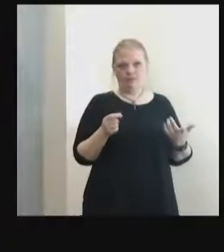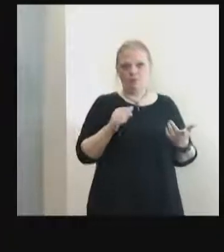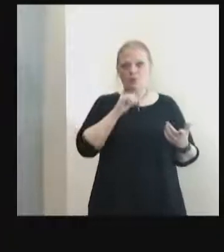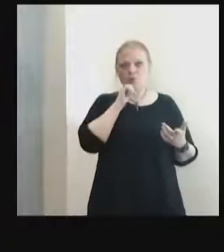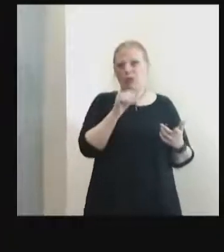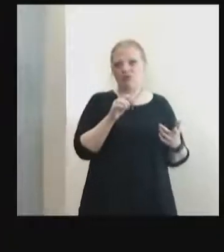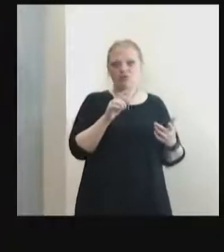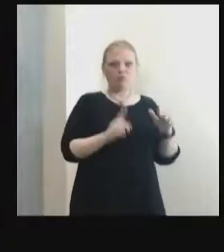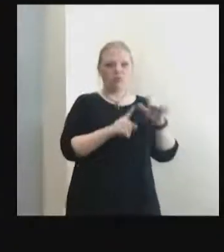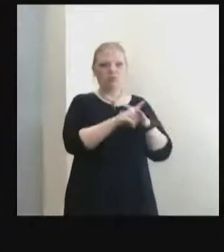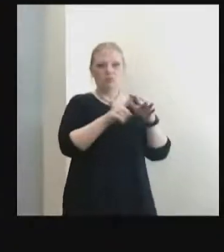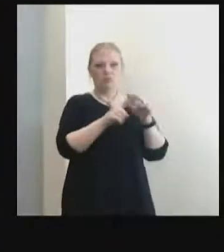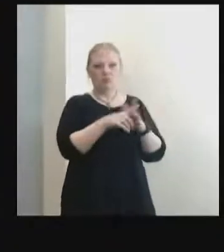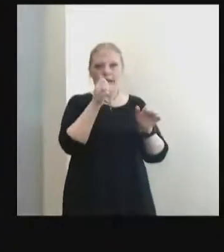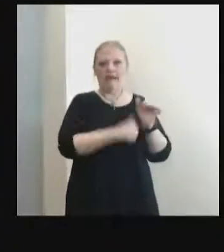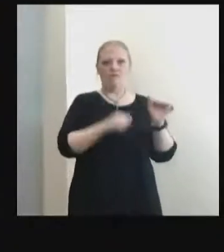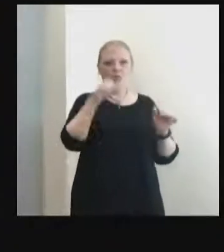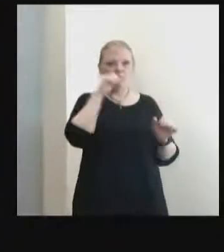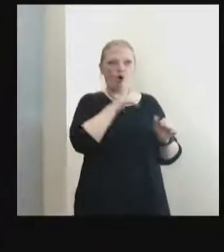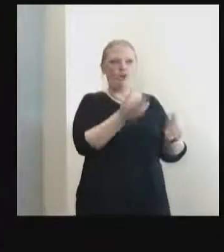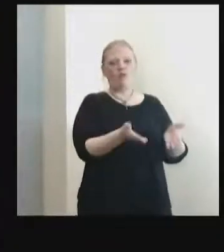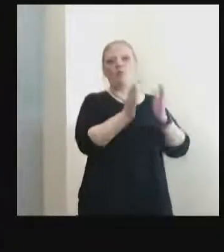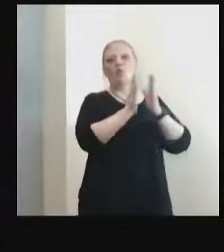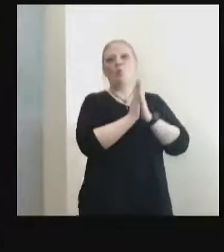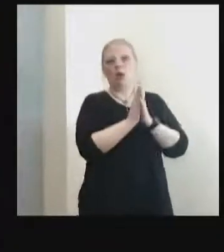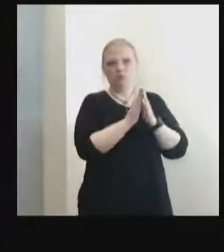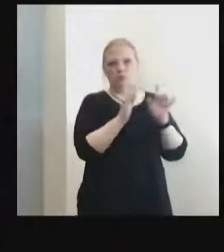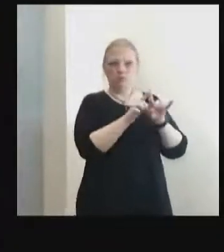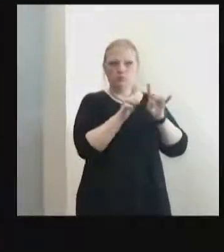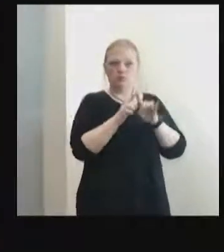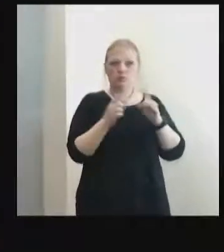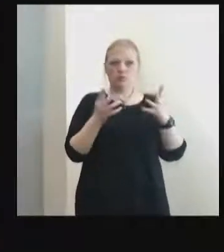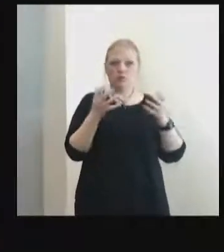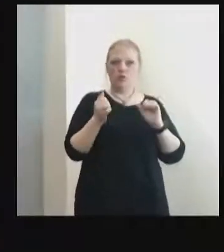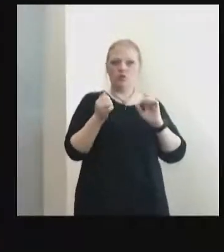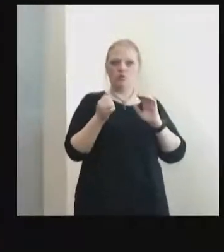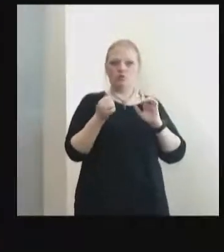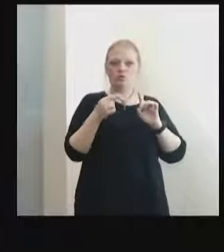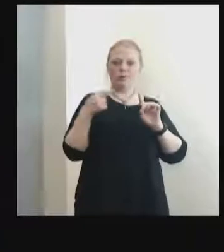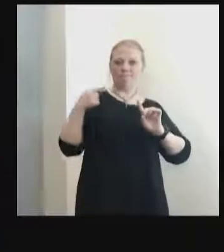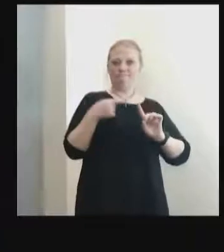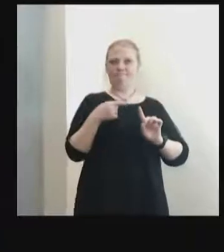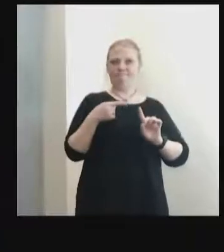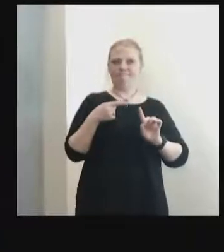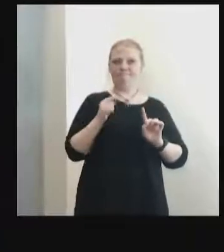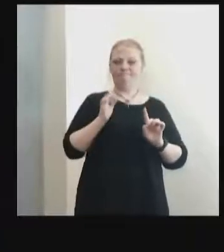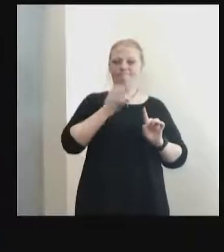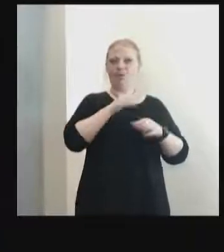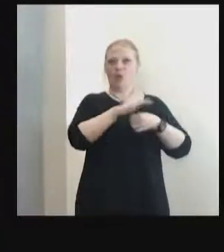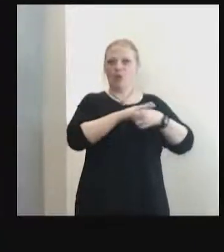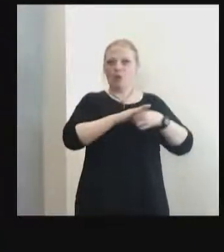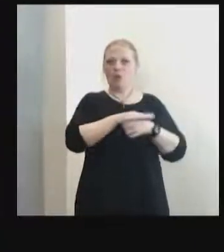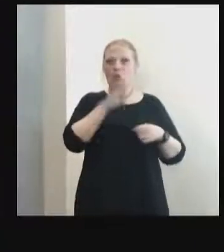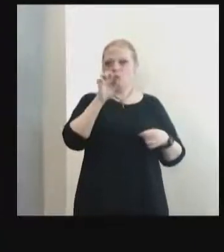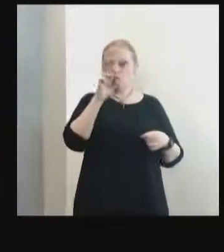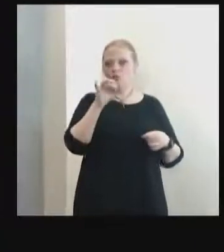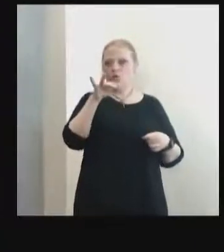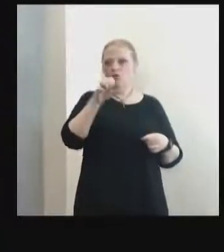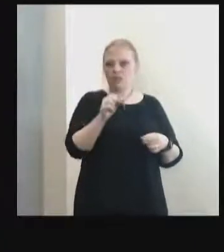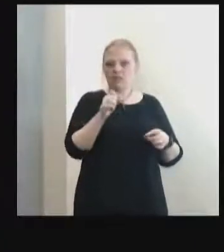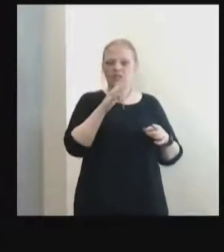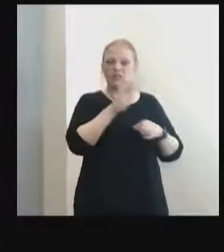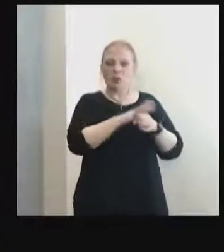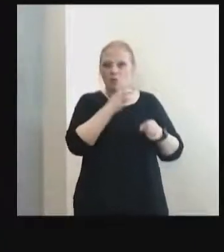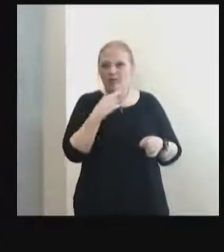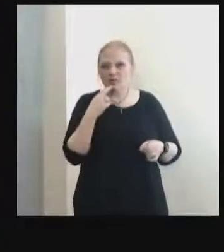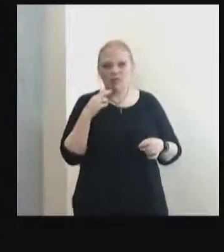to every location or bar that requests. We want to also highlight our local brewers. We are willing to work with restaurateurs, but we also have to have, in some